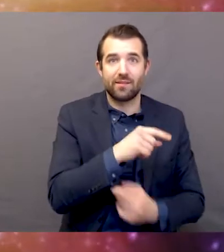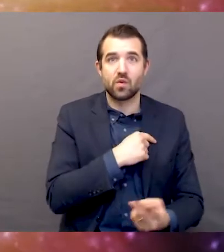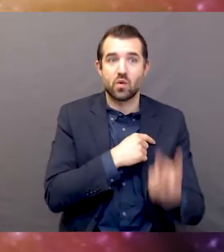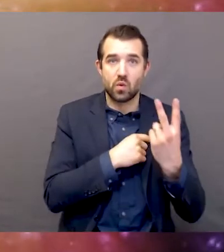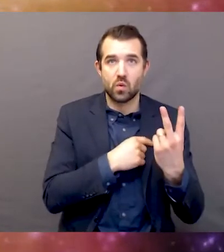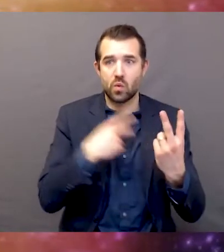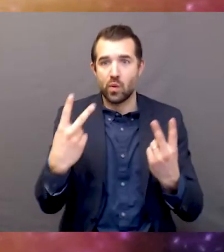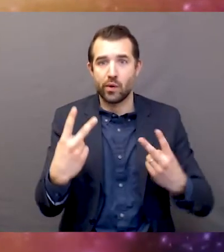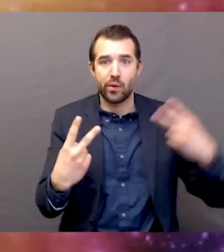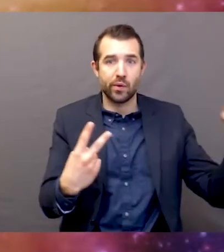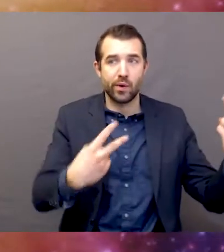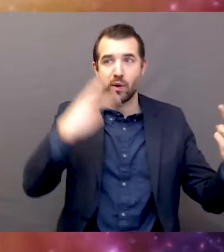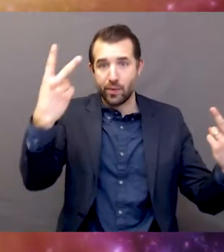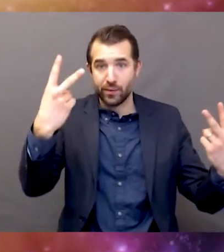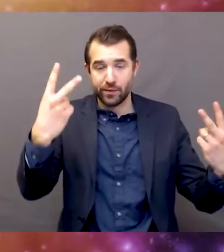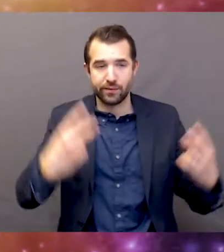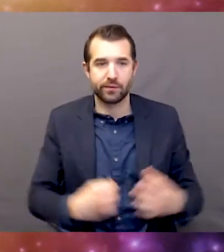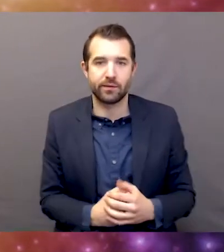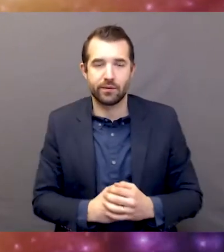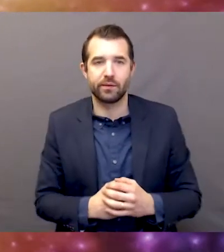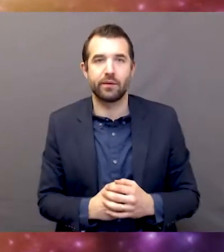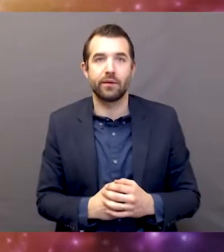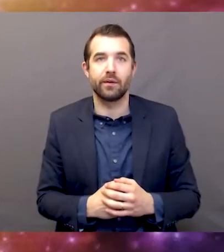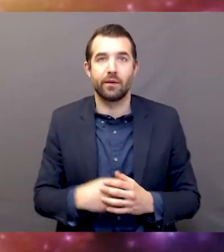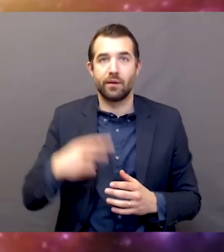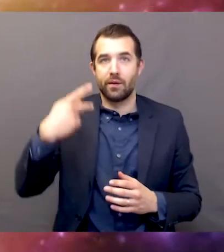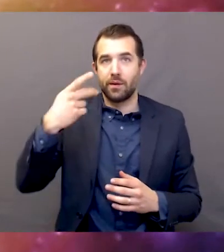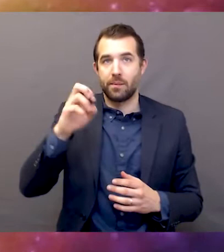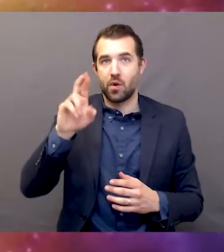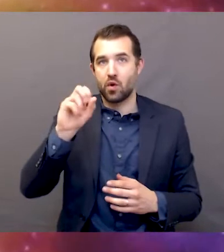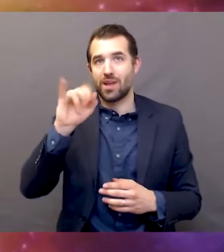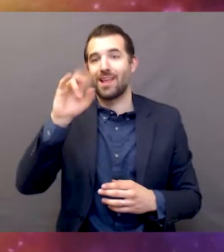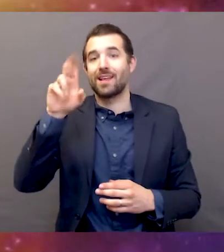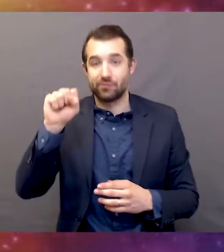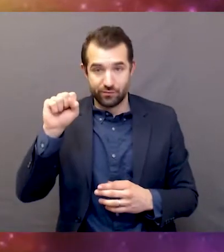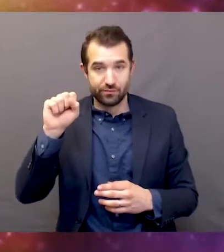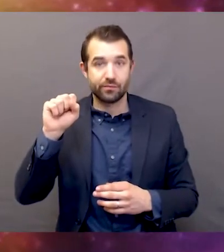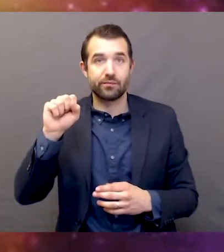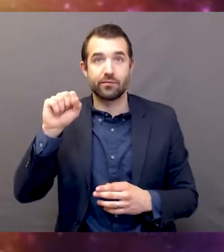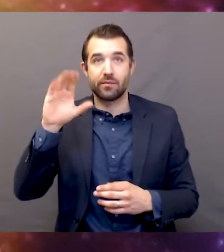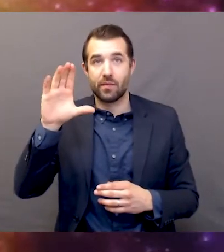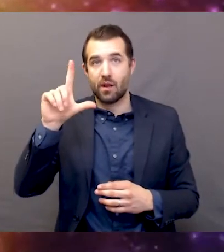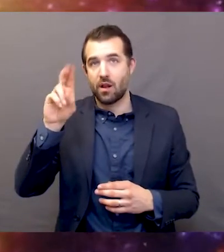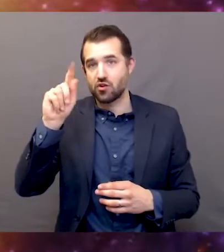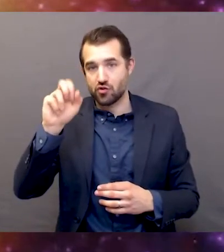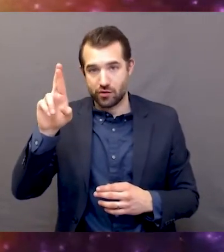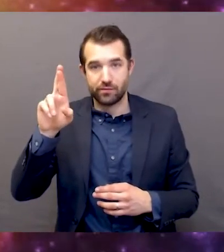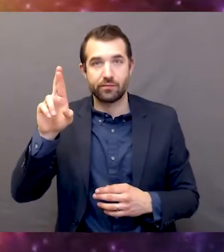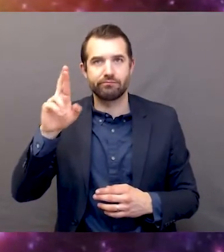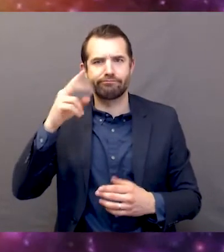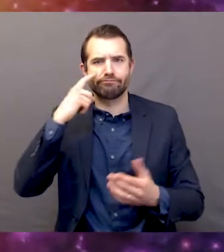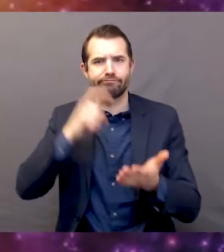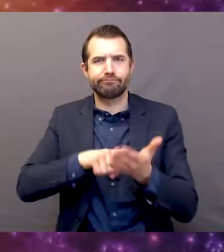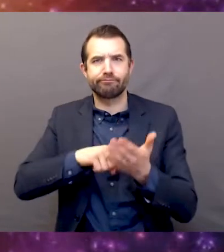the outside. In this core of a cluster, in the core of the Perseus cluster, you see one nice bubble here, a second